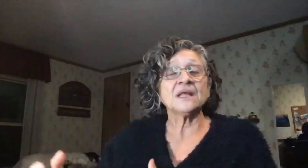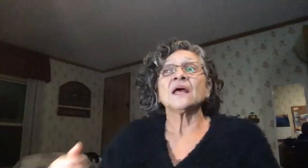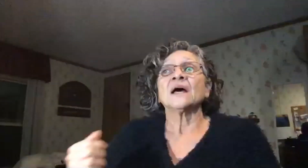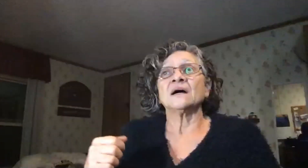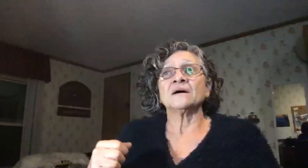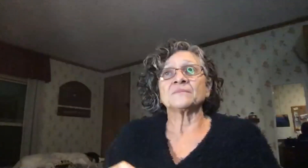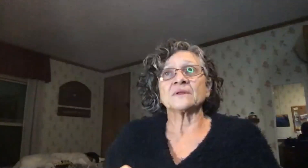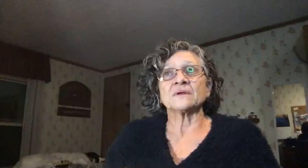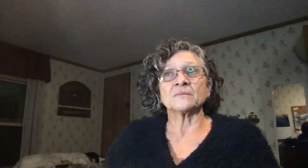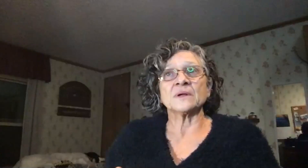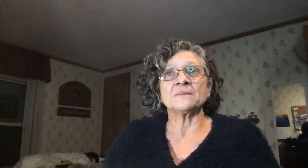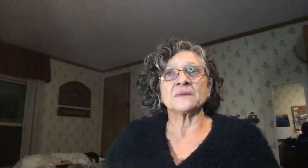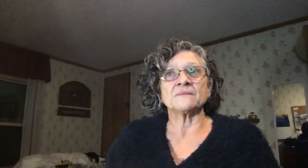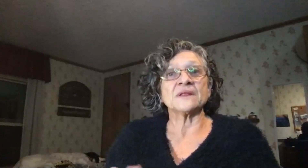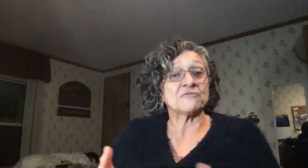happen